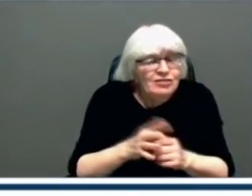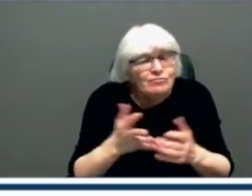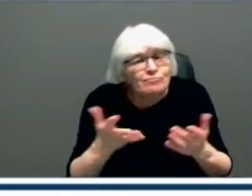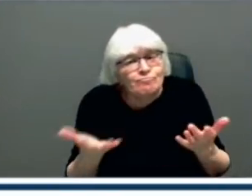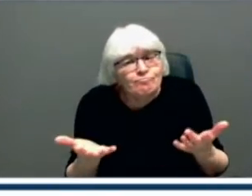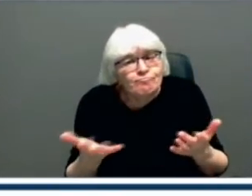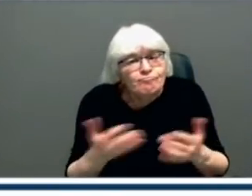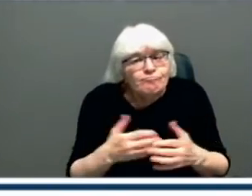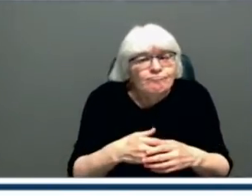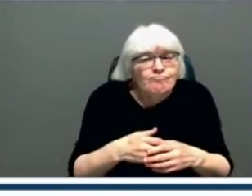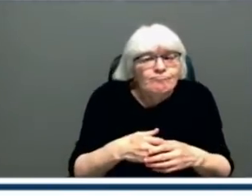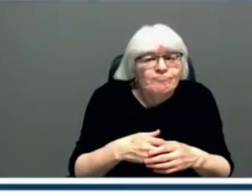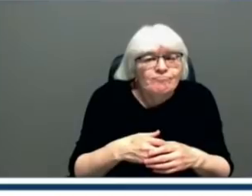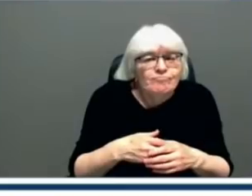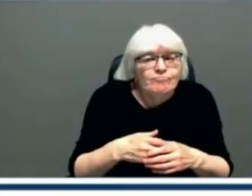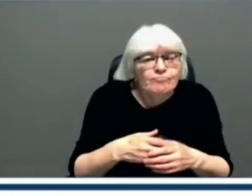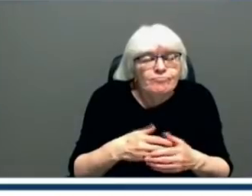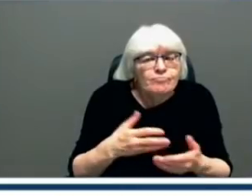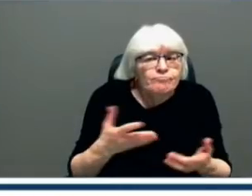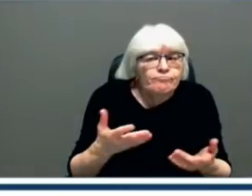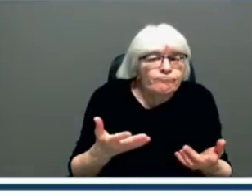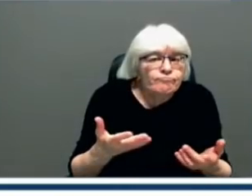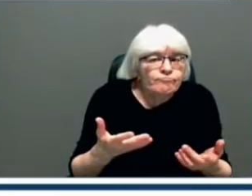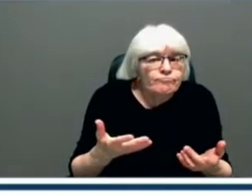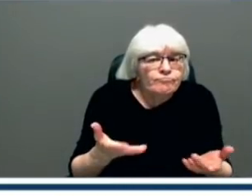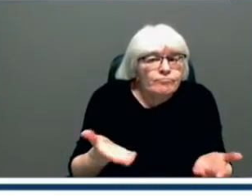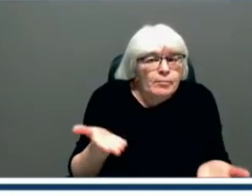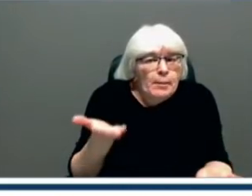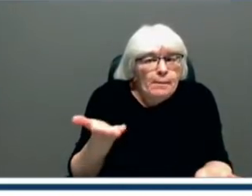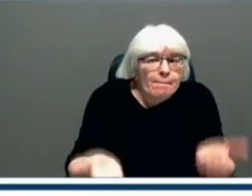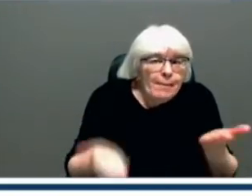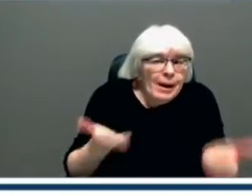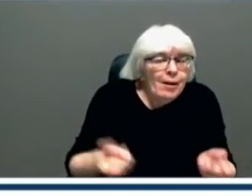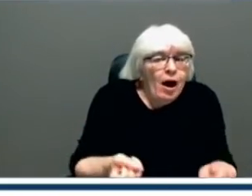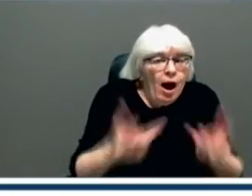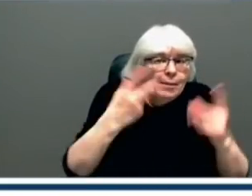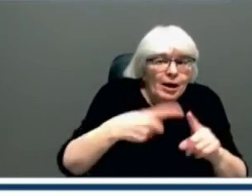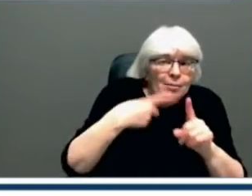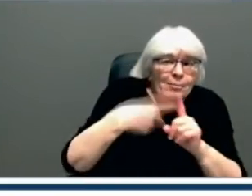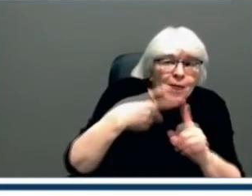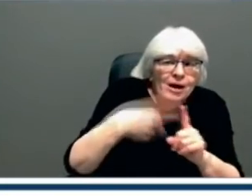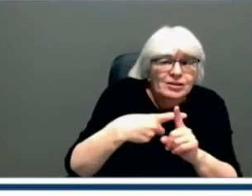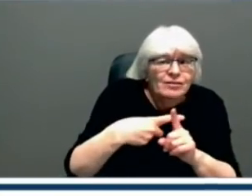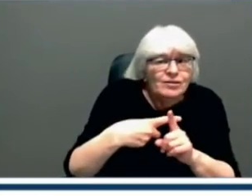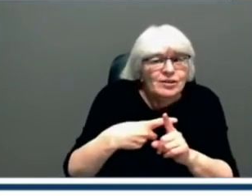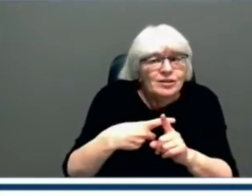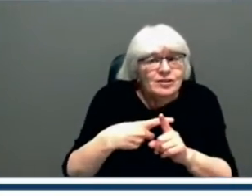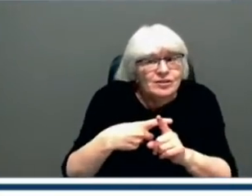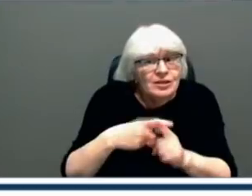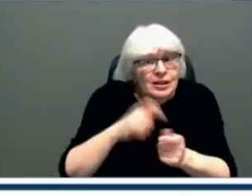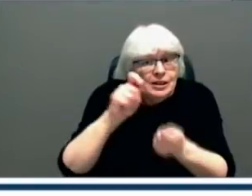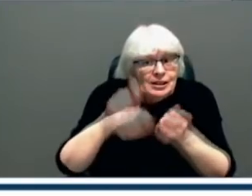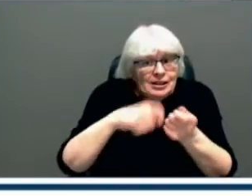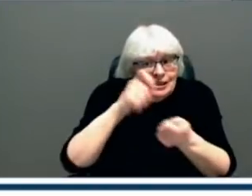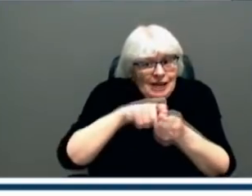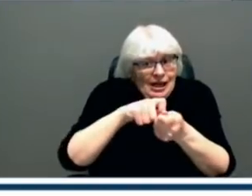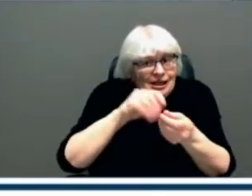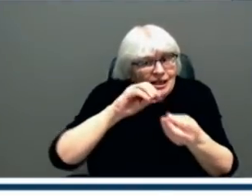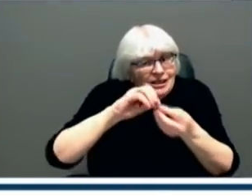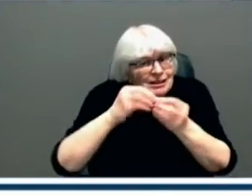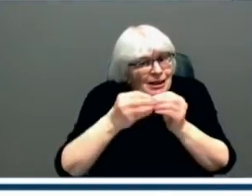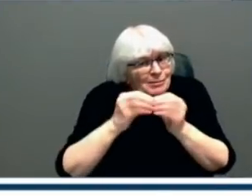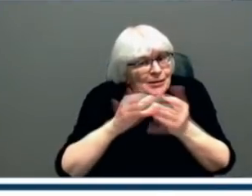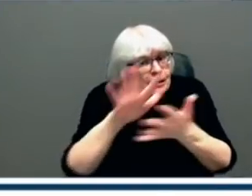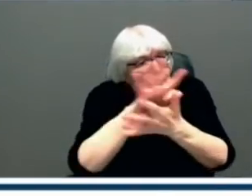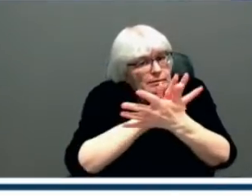who are looking at the positivity rate need to understand it is a very skewed number at this point in time. Okay, we have one